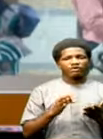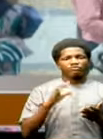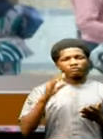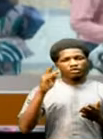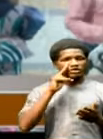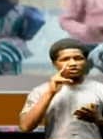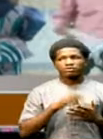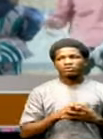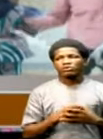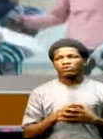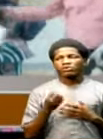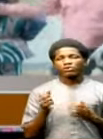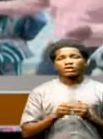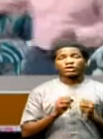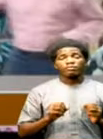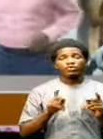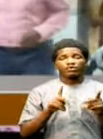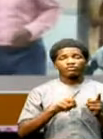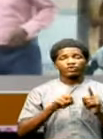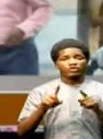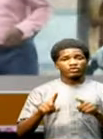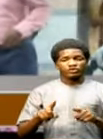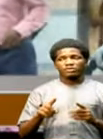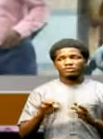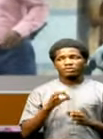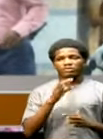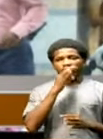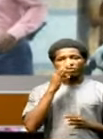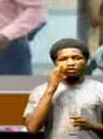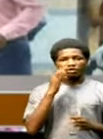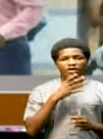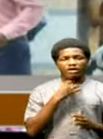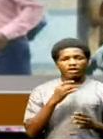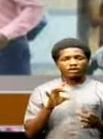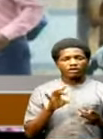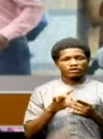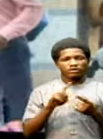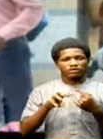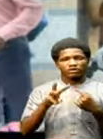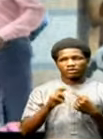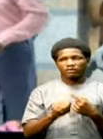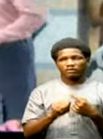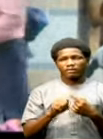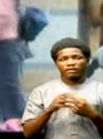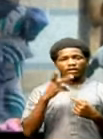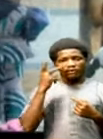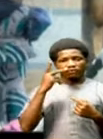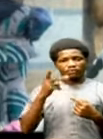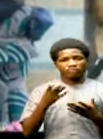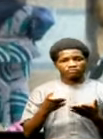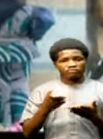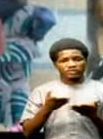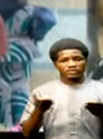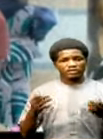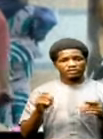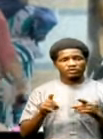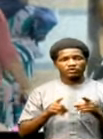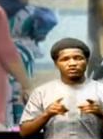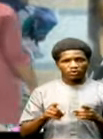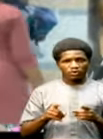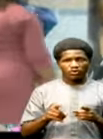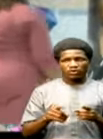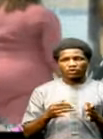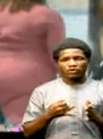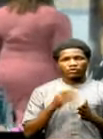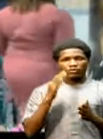of going to an existing firm and attached to them, and see these things done practically, it will prepare